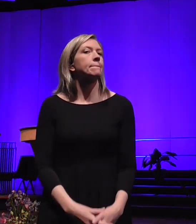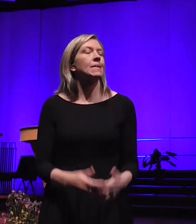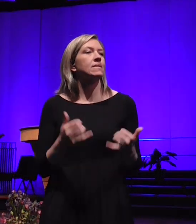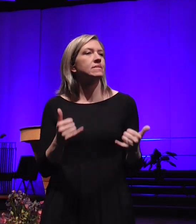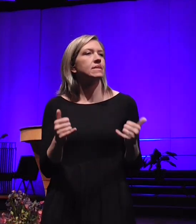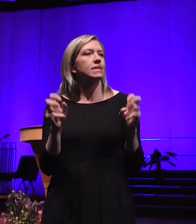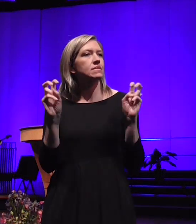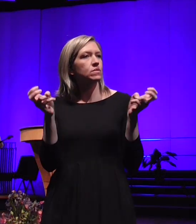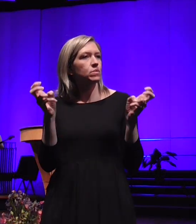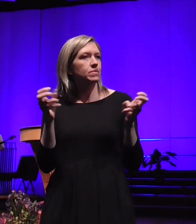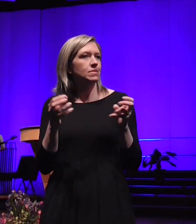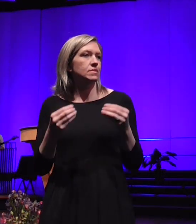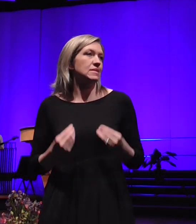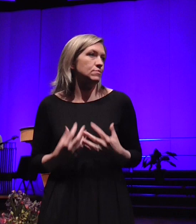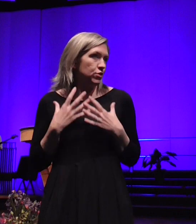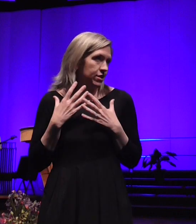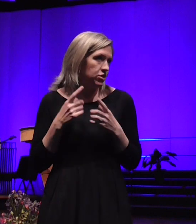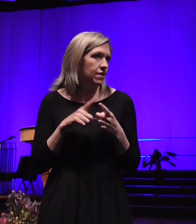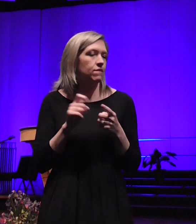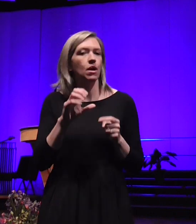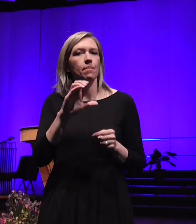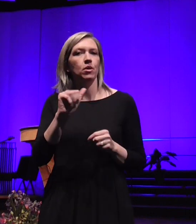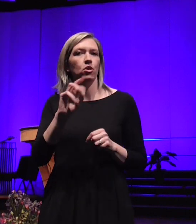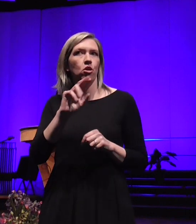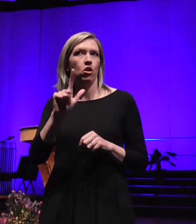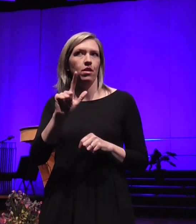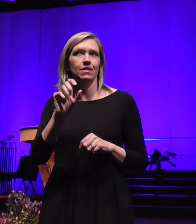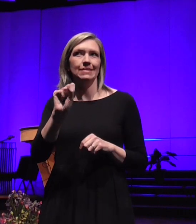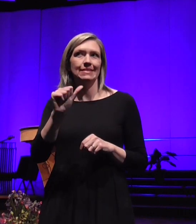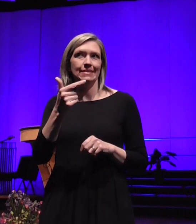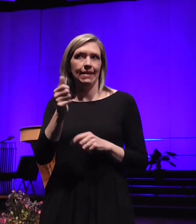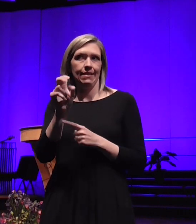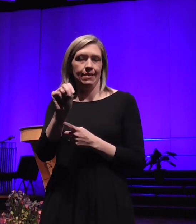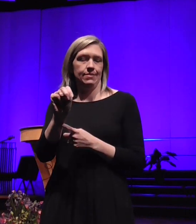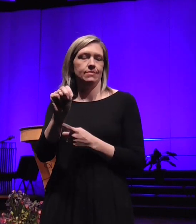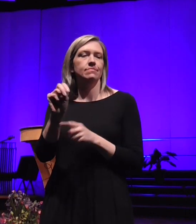Our inspirational words today from Carl Sagan.